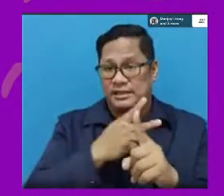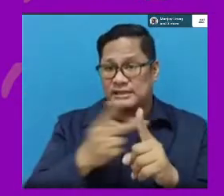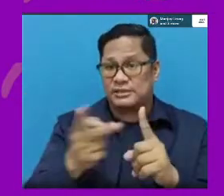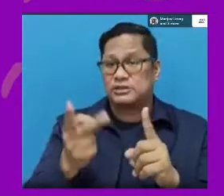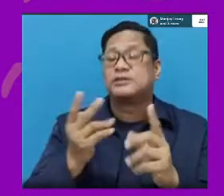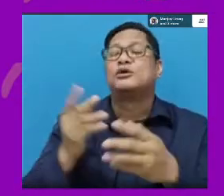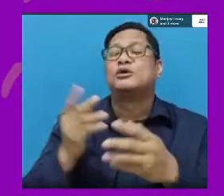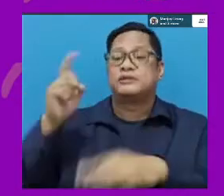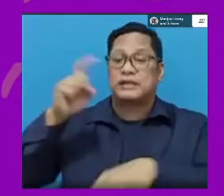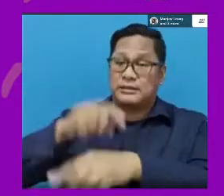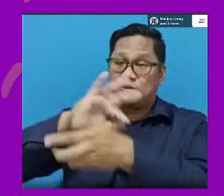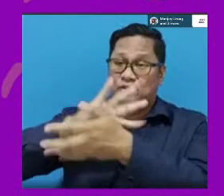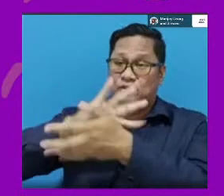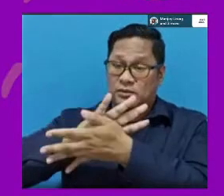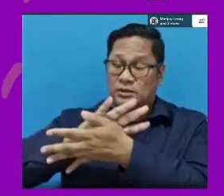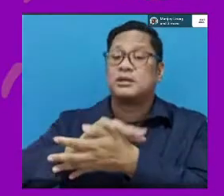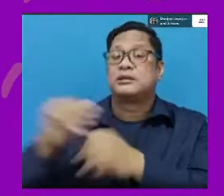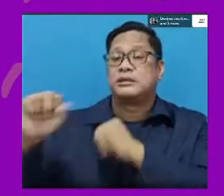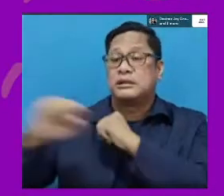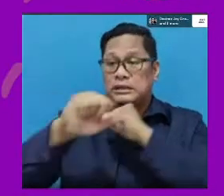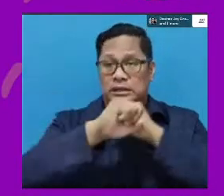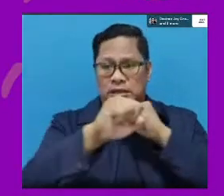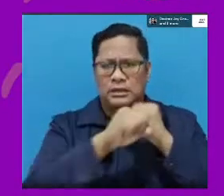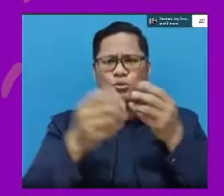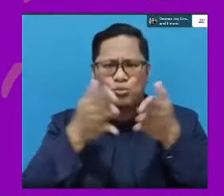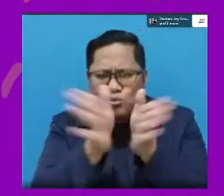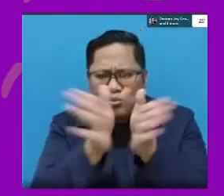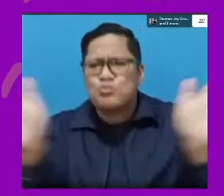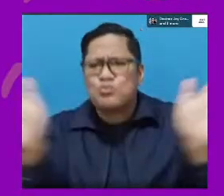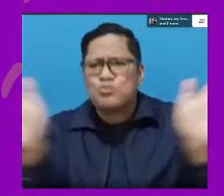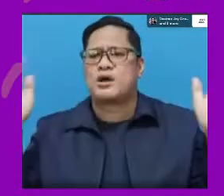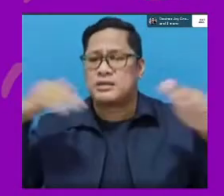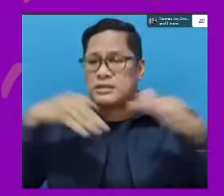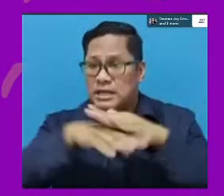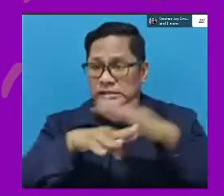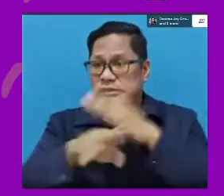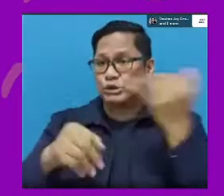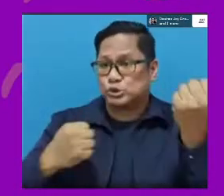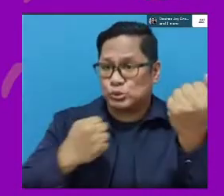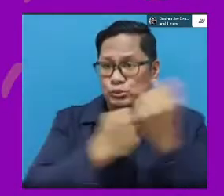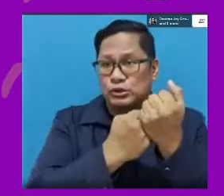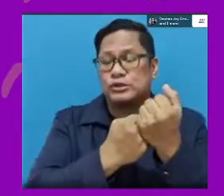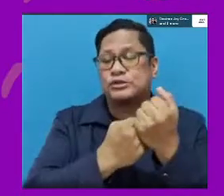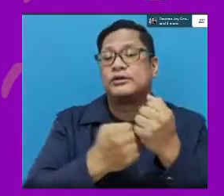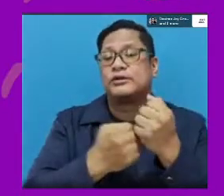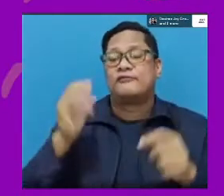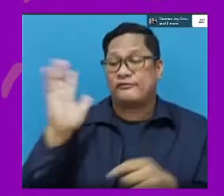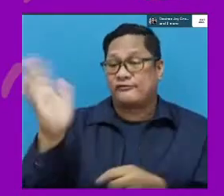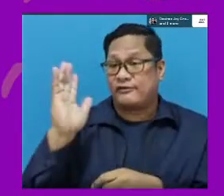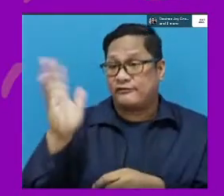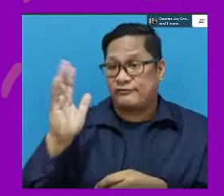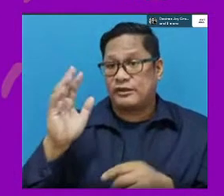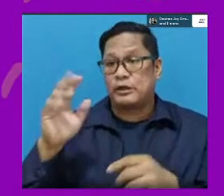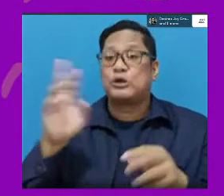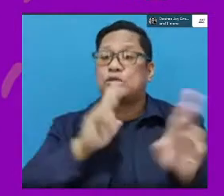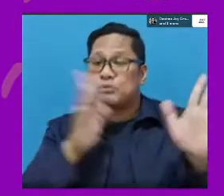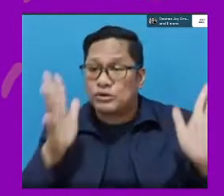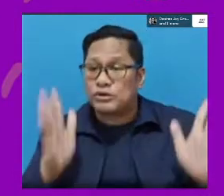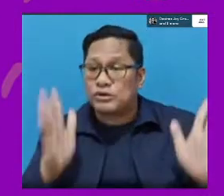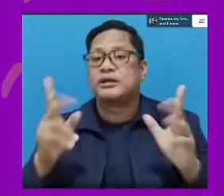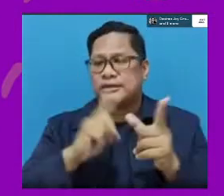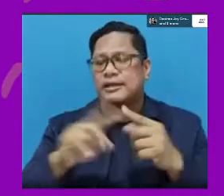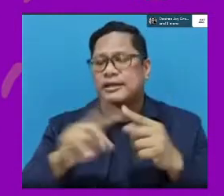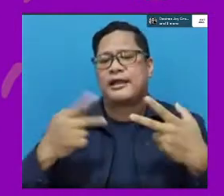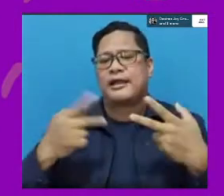The campaign generated wide interest and support among 50 journalists and 120